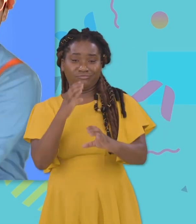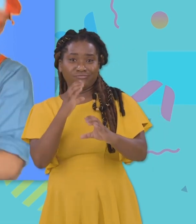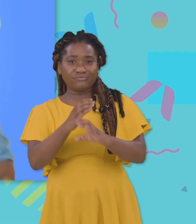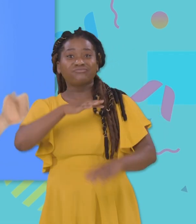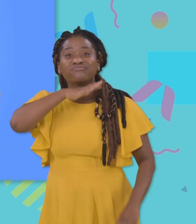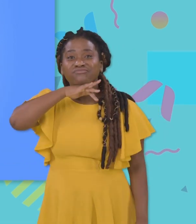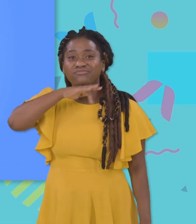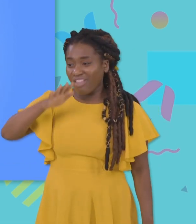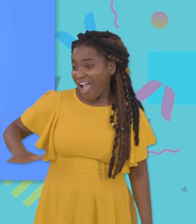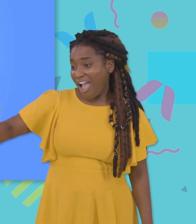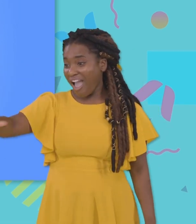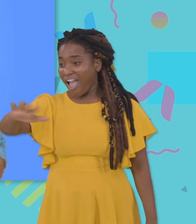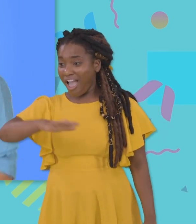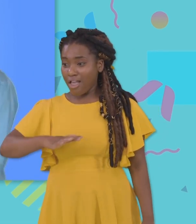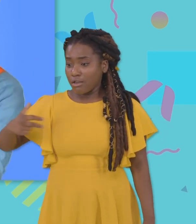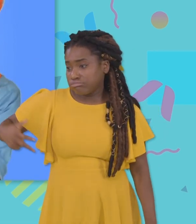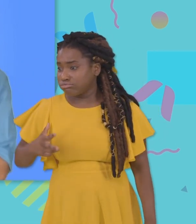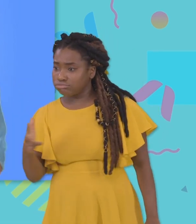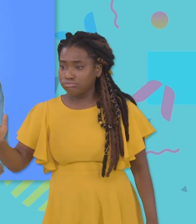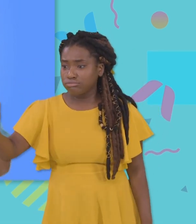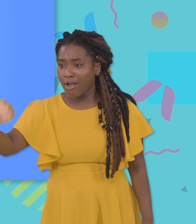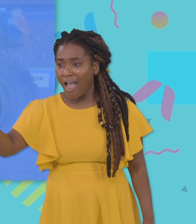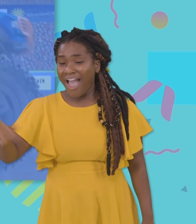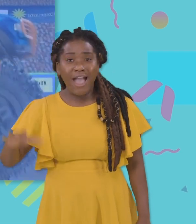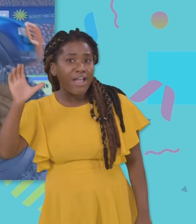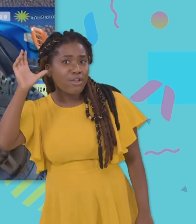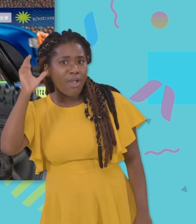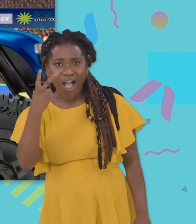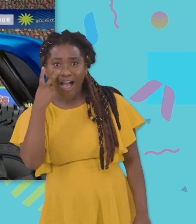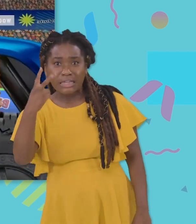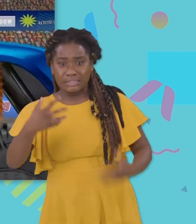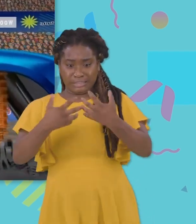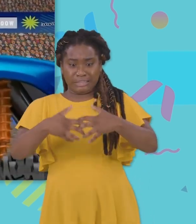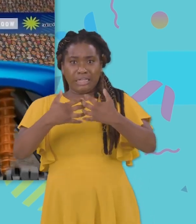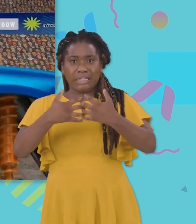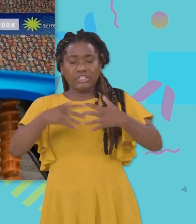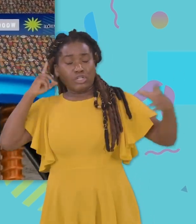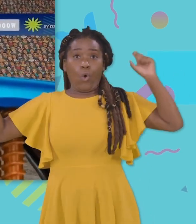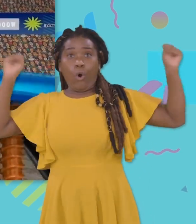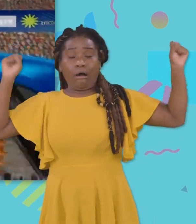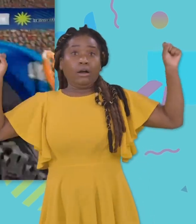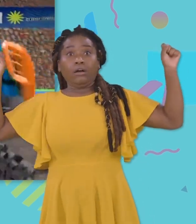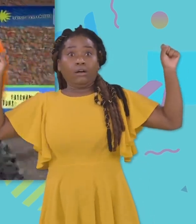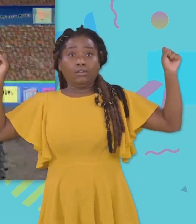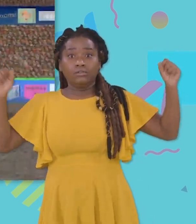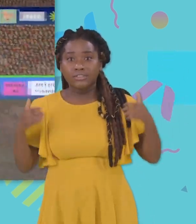Trucks in the dirt. Oh, can you hear their engines are roaring so